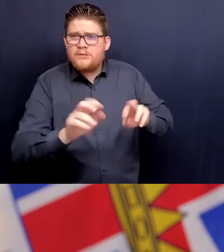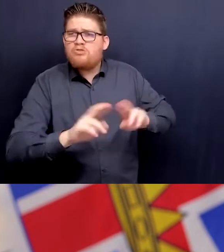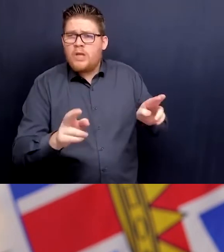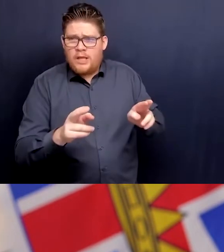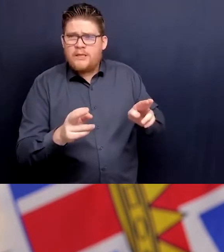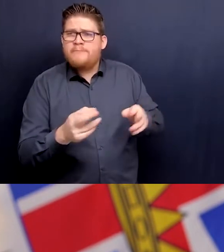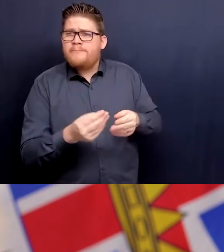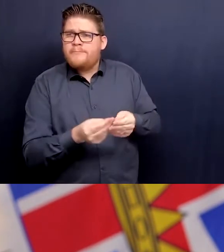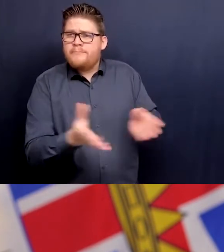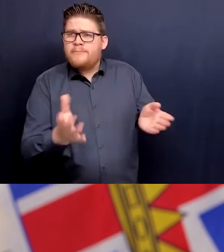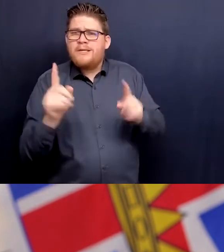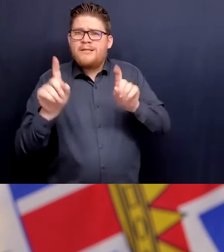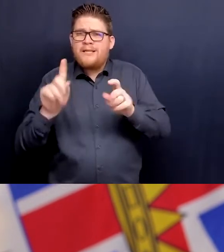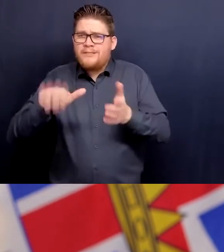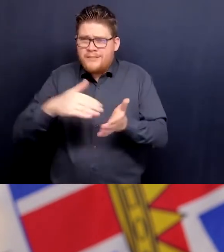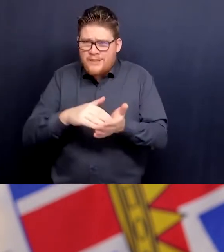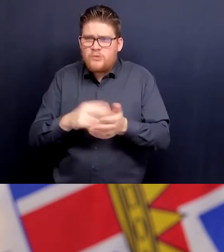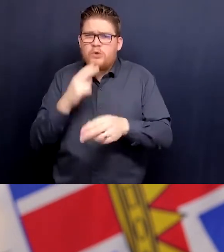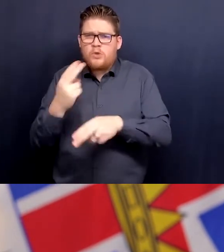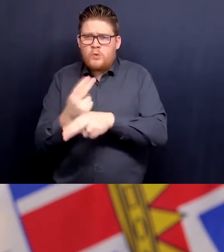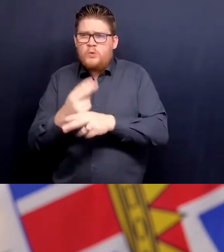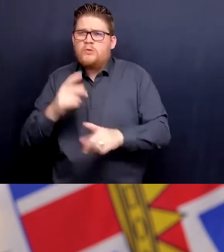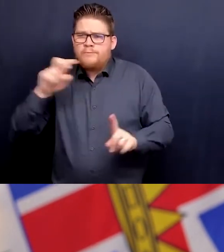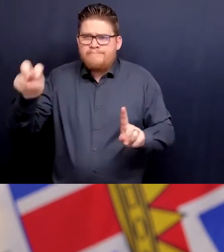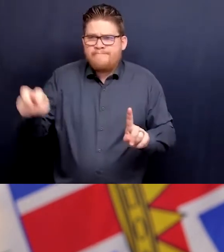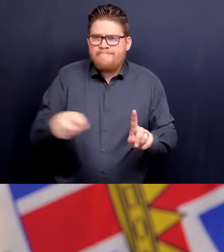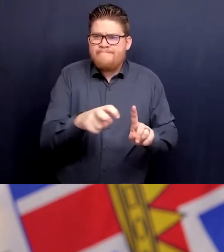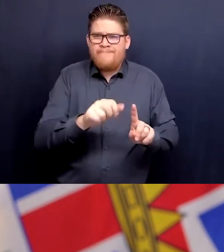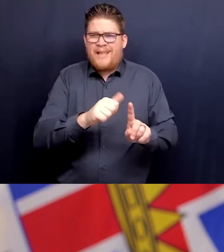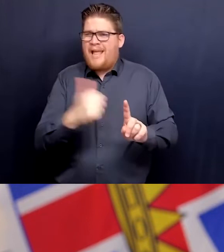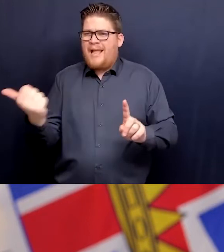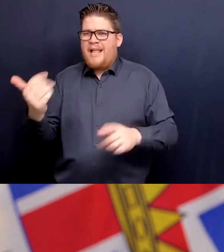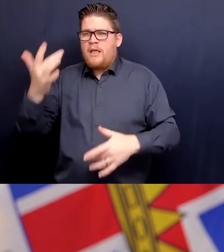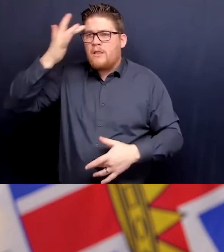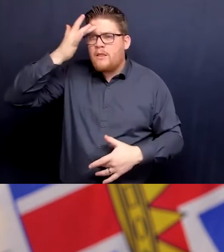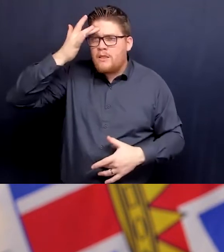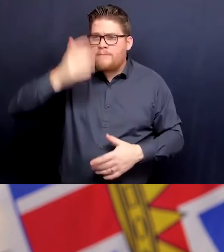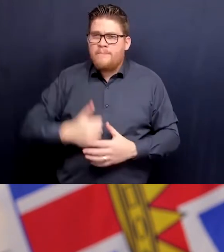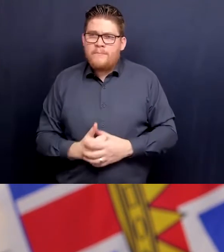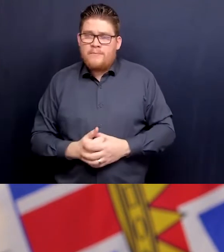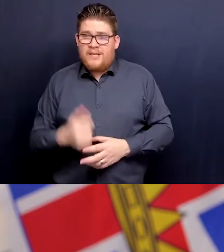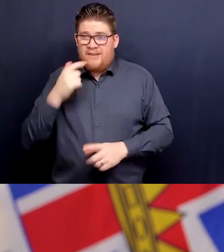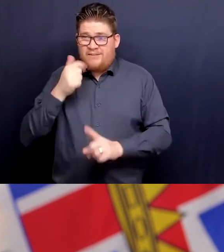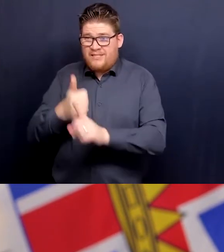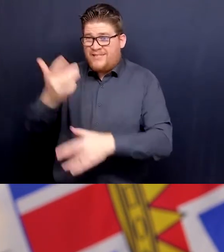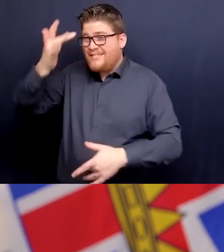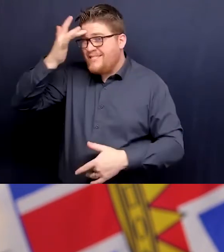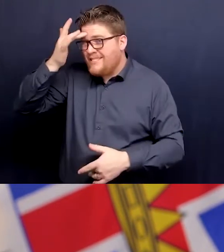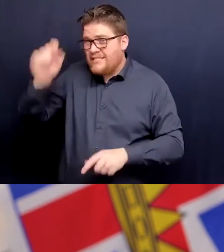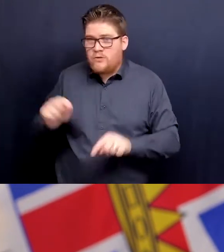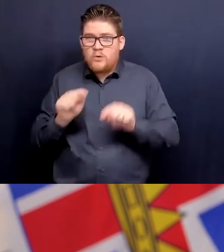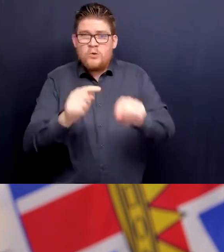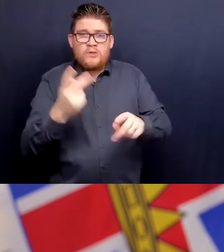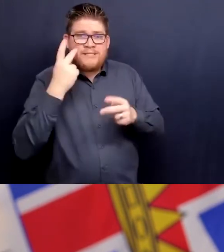that will transition as we would for any respiratory illness. So if you're sick enough to need medical care, you can get a test from your